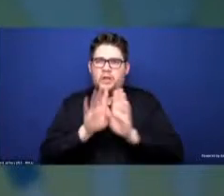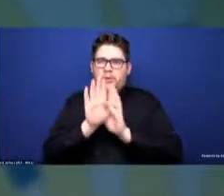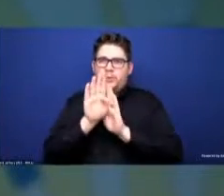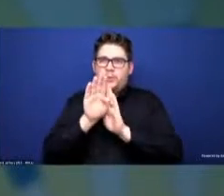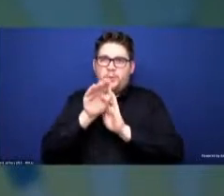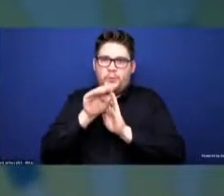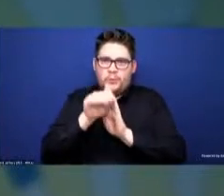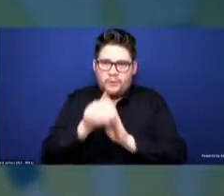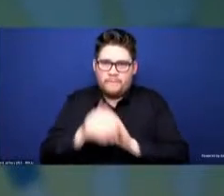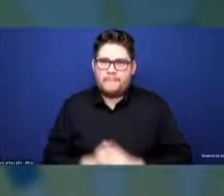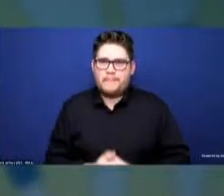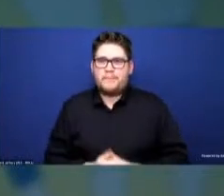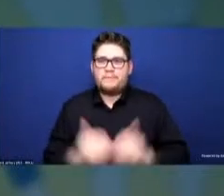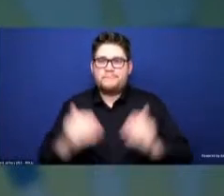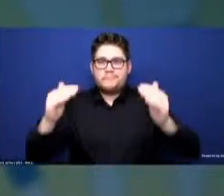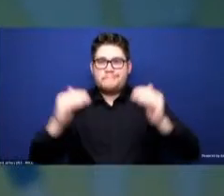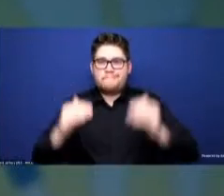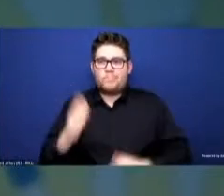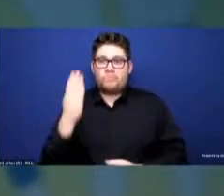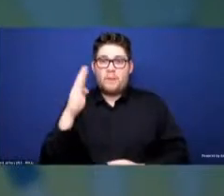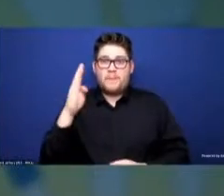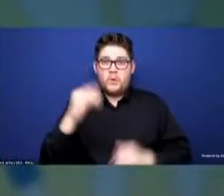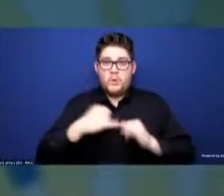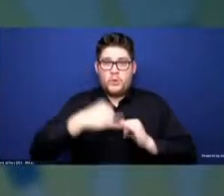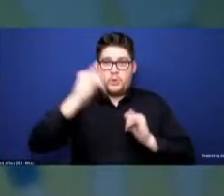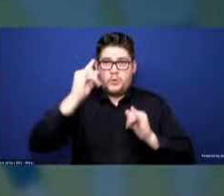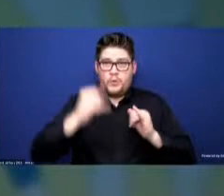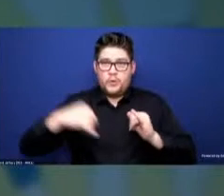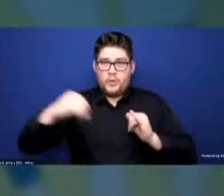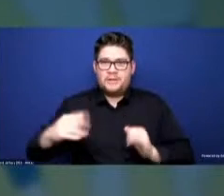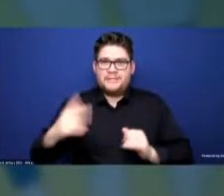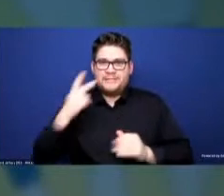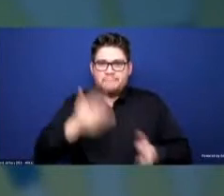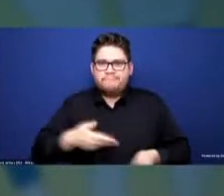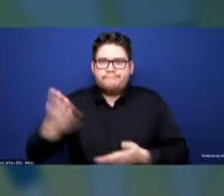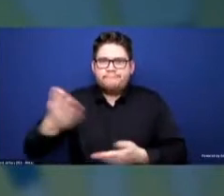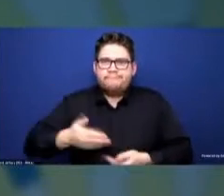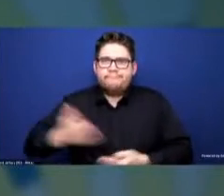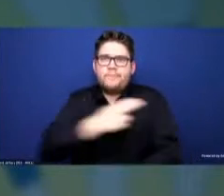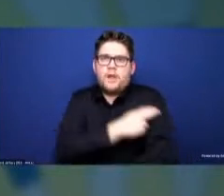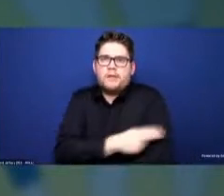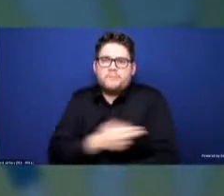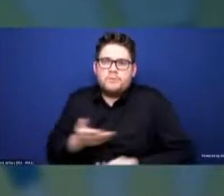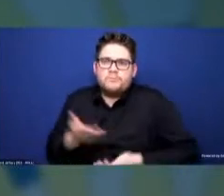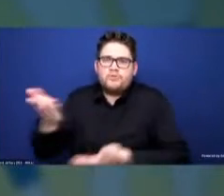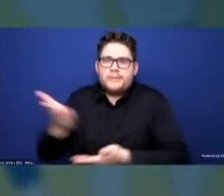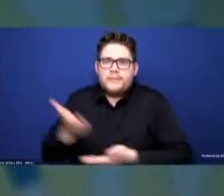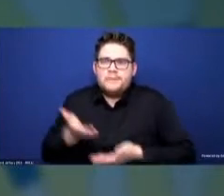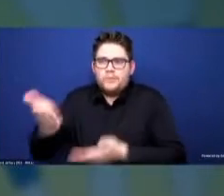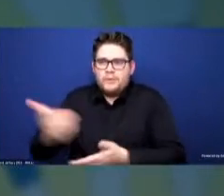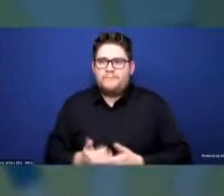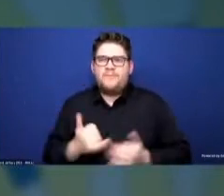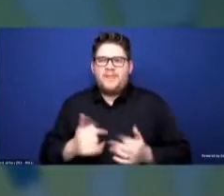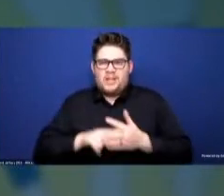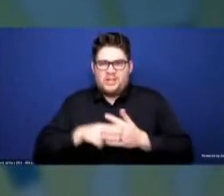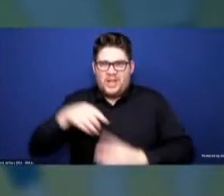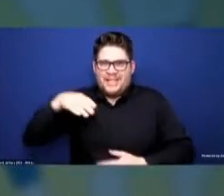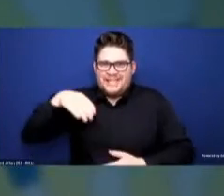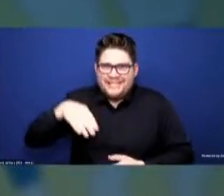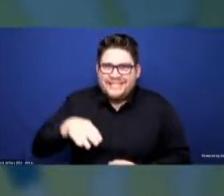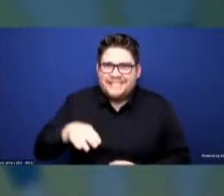weeks. On a positive note, we've seen a dramatic decrease in the rates of death, and that is important as